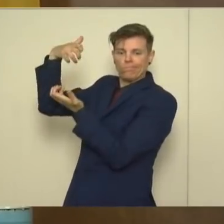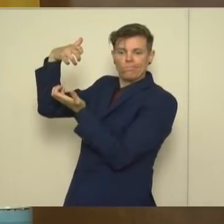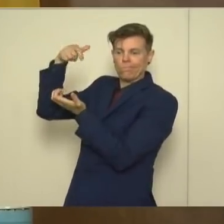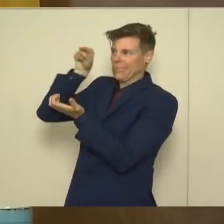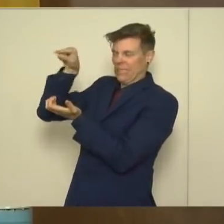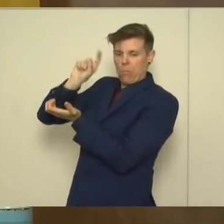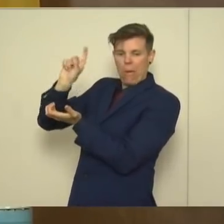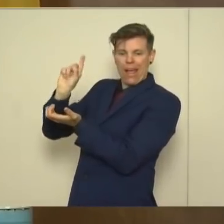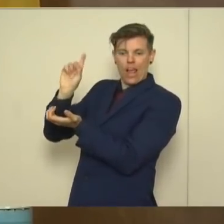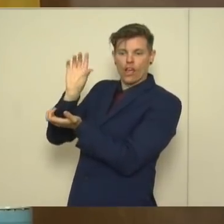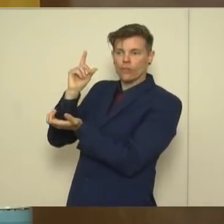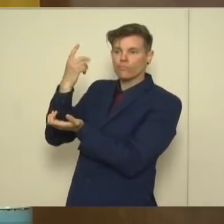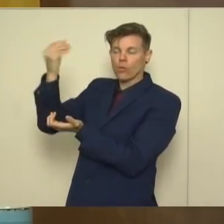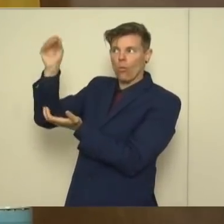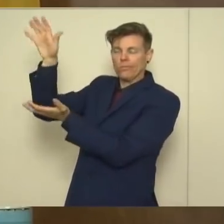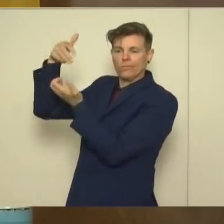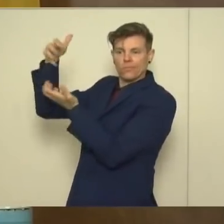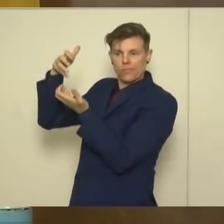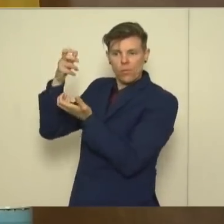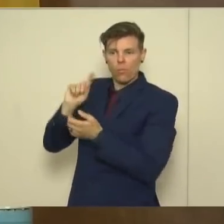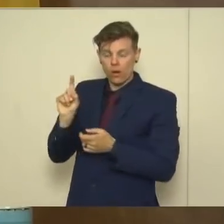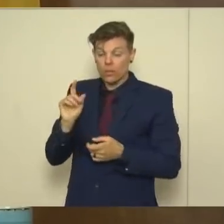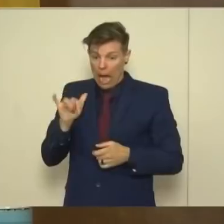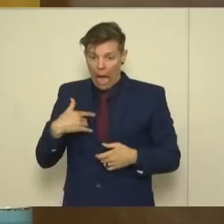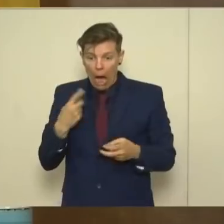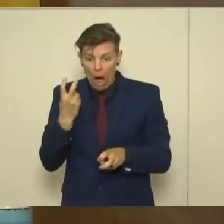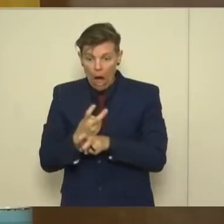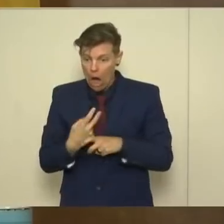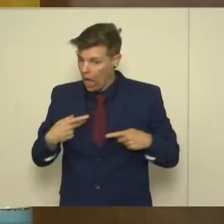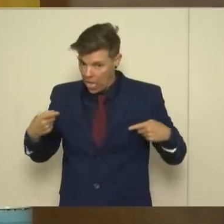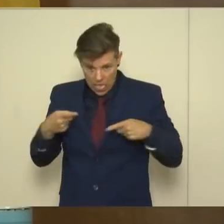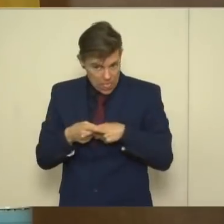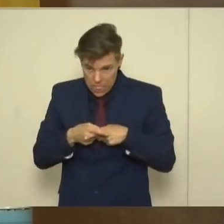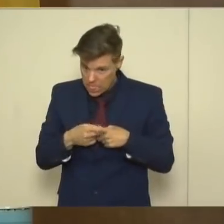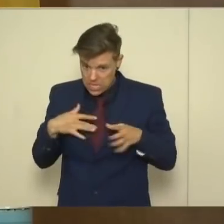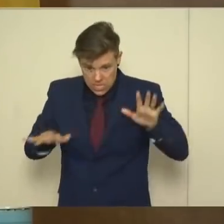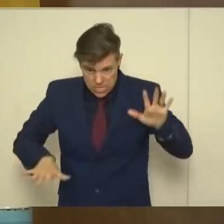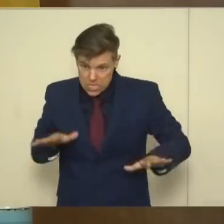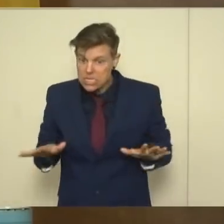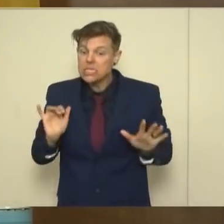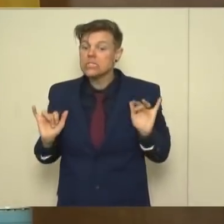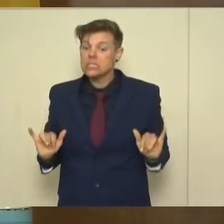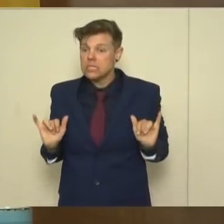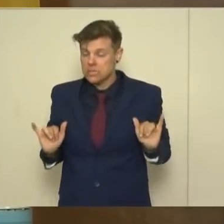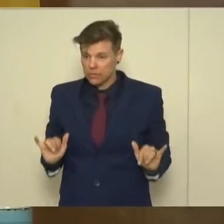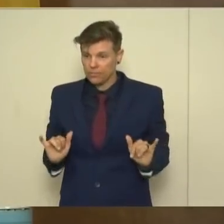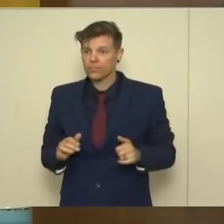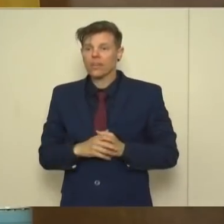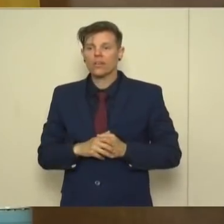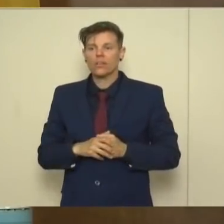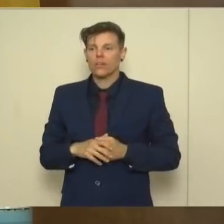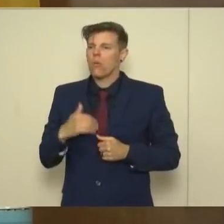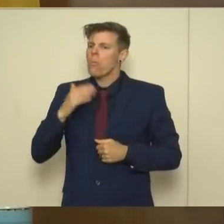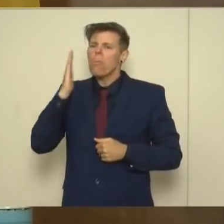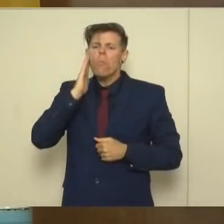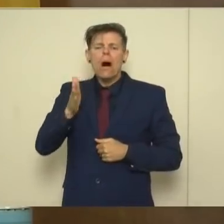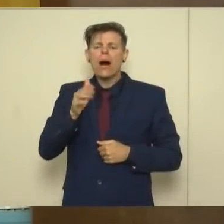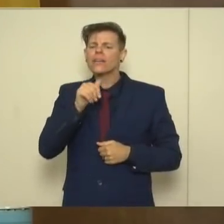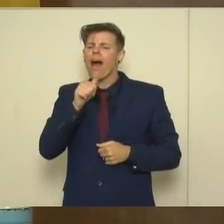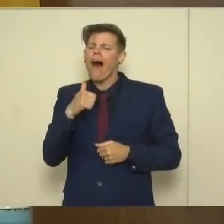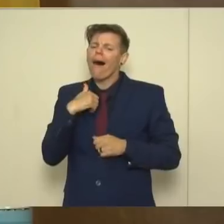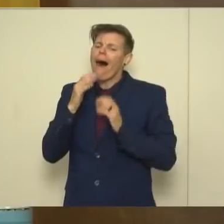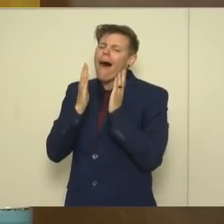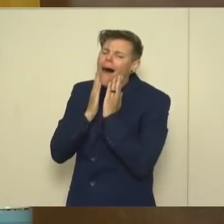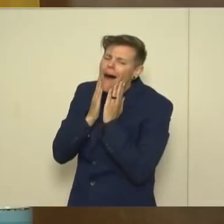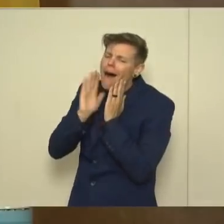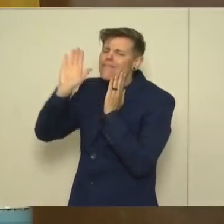It's a really hard situation. I don't want to, and we won't. Can't candy coat it for the federal government or anyone else. Look, we have a